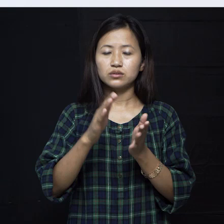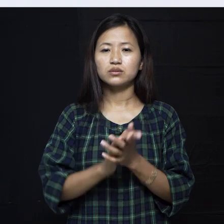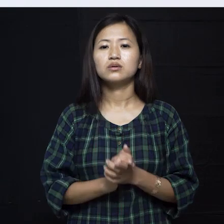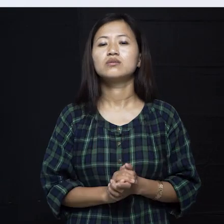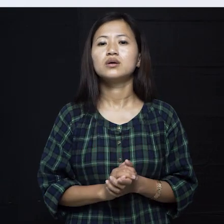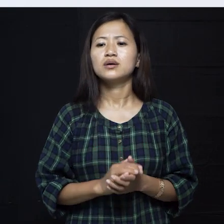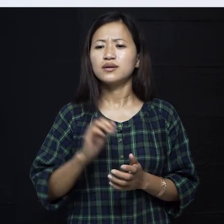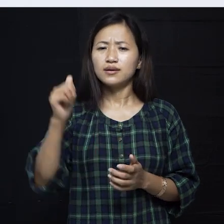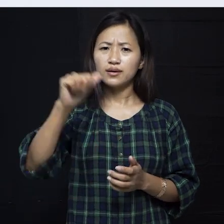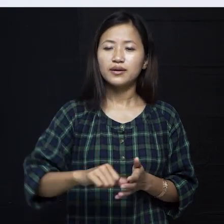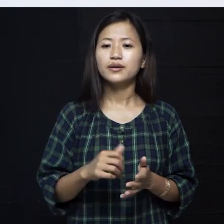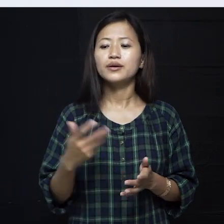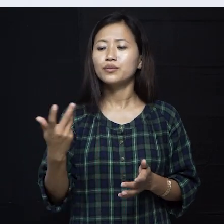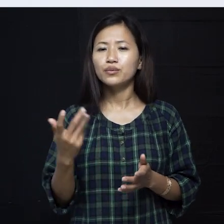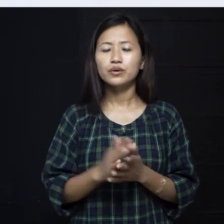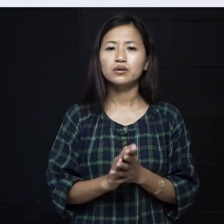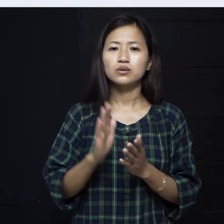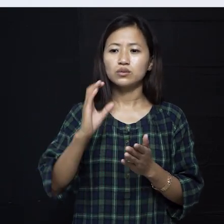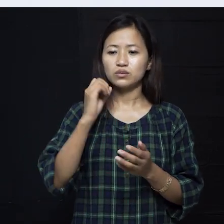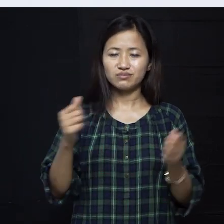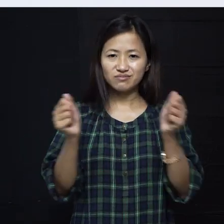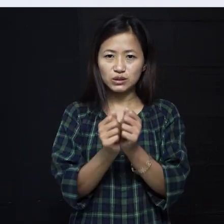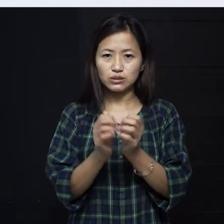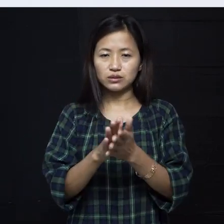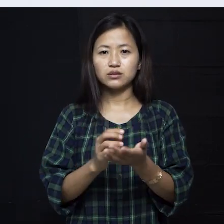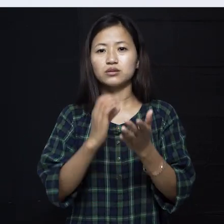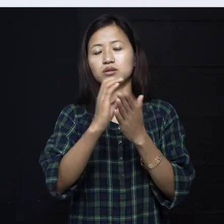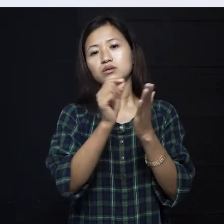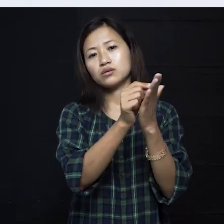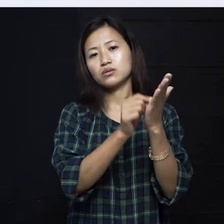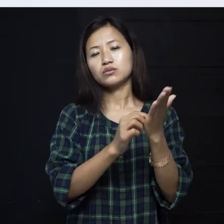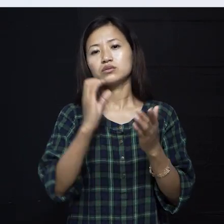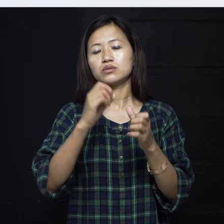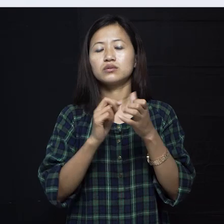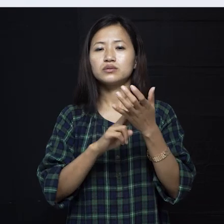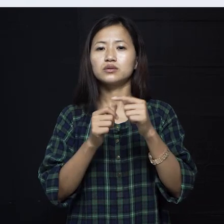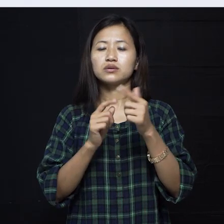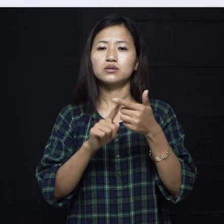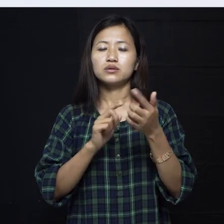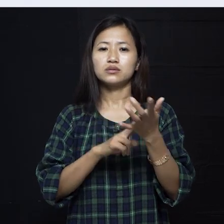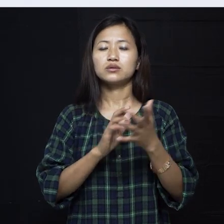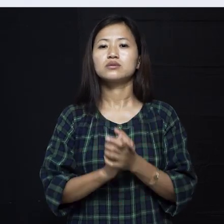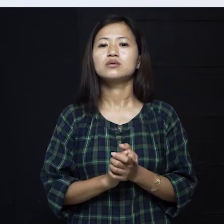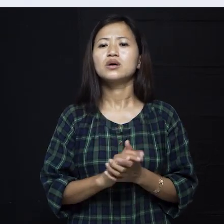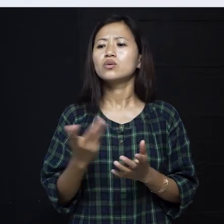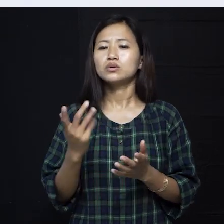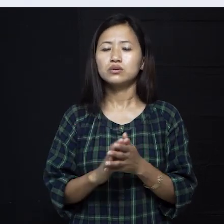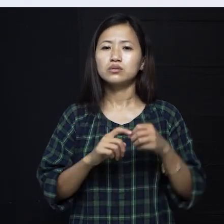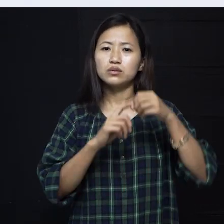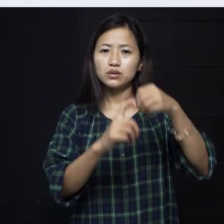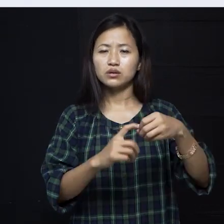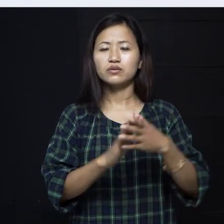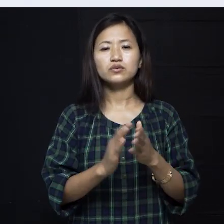it can come from anywhere within the content, okay? Don't just rely on those questions which are there at the end of